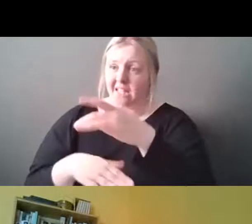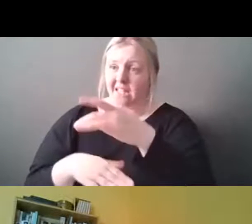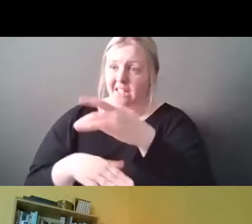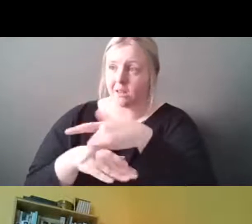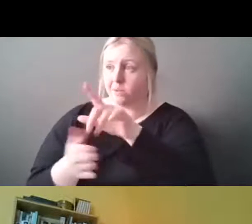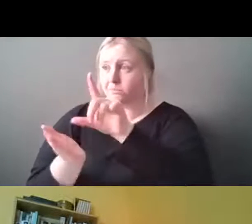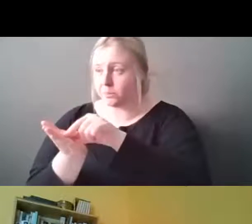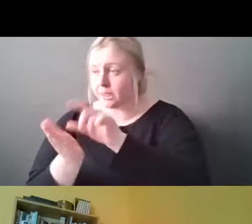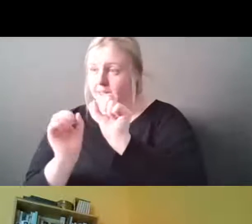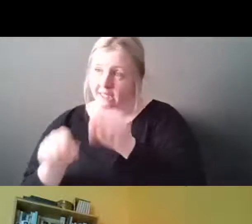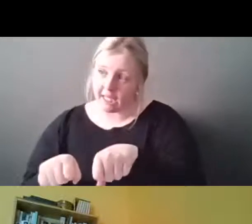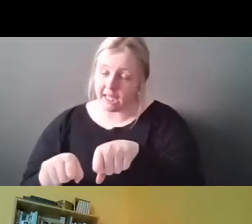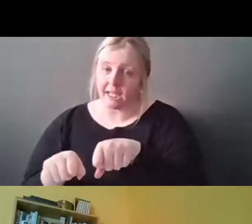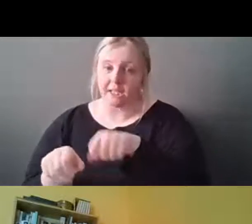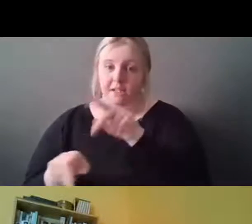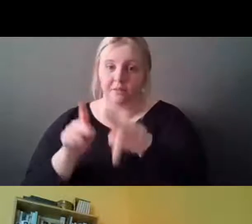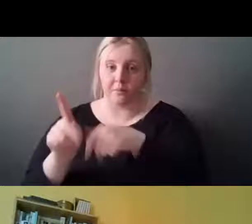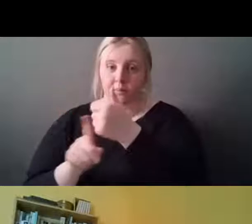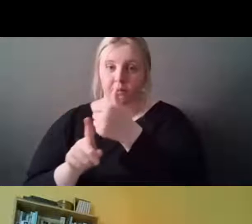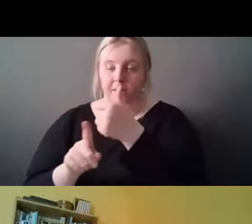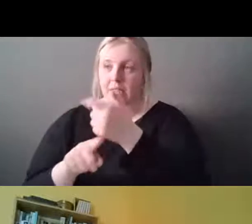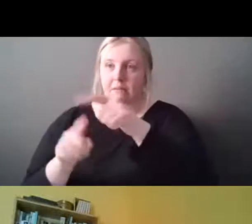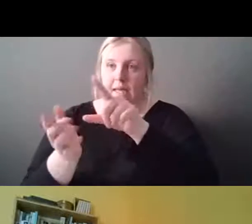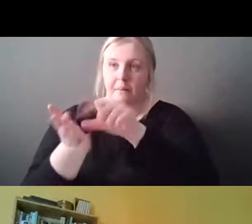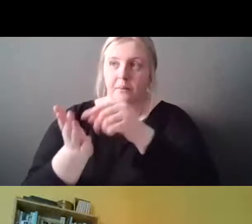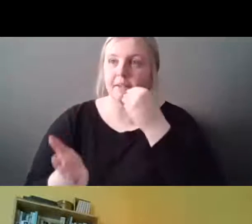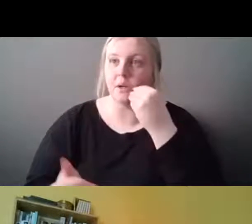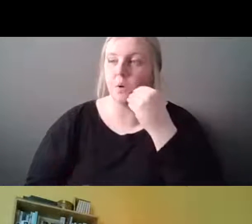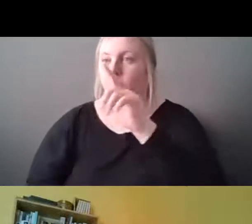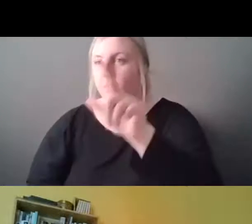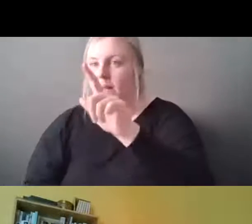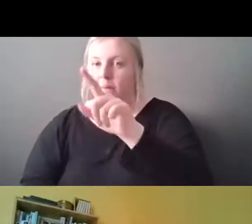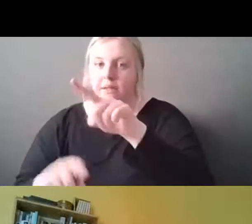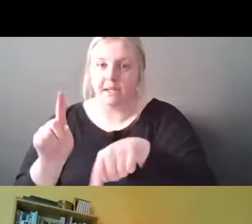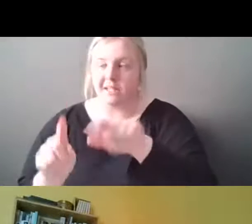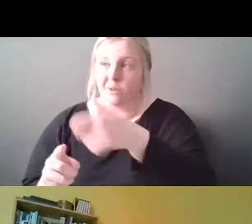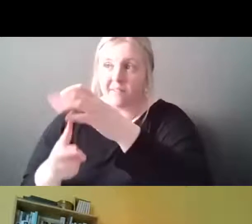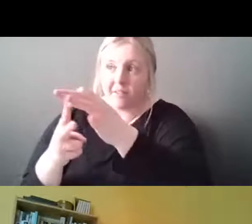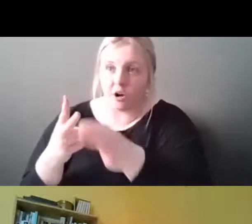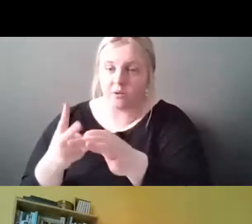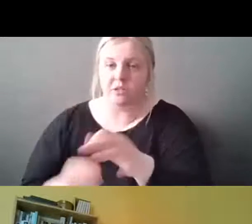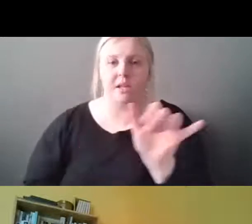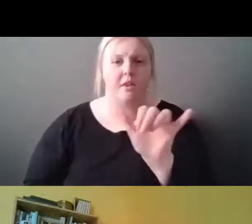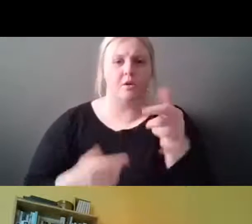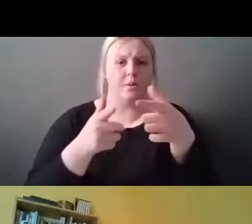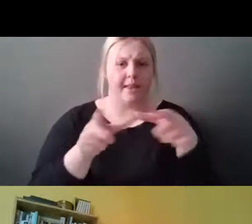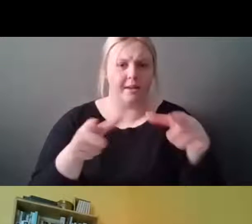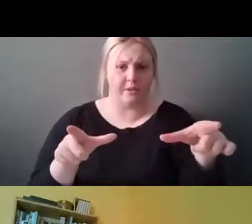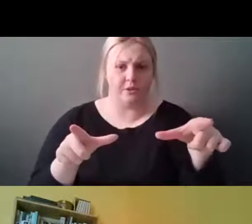printed format for people who cannot print it at home or at the library. And we've also had questions about languages.